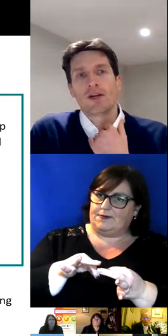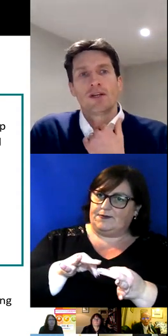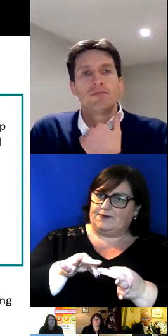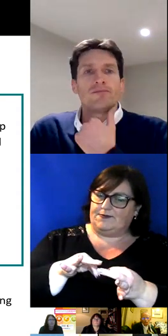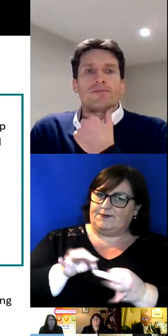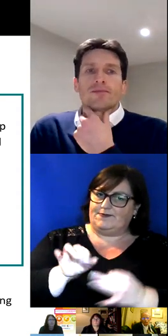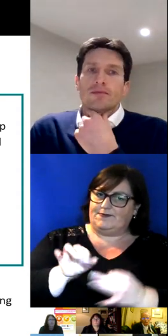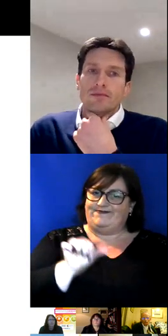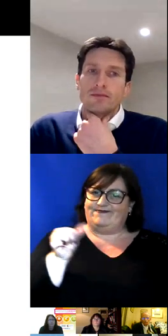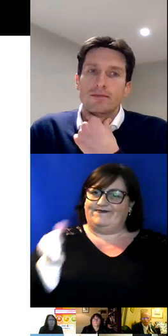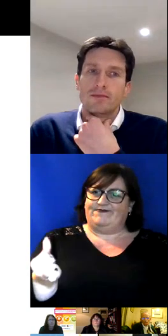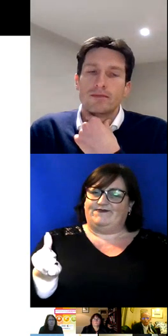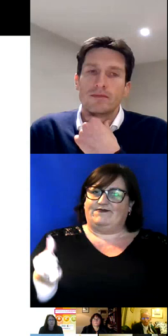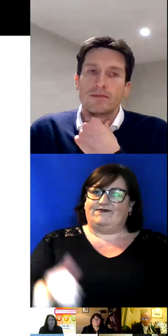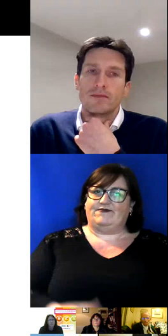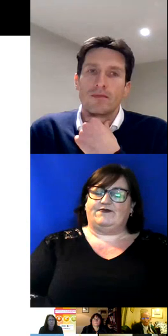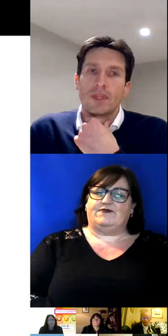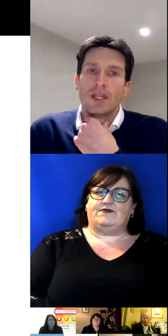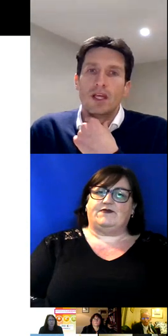on, Erica.